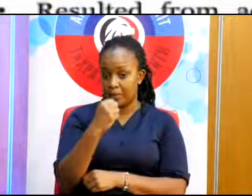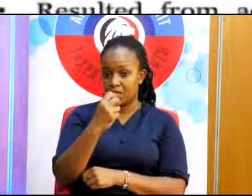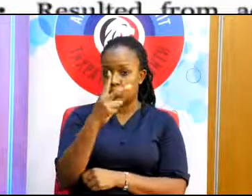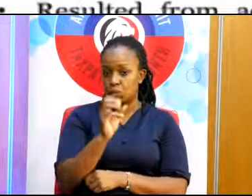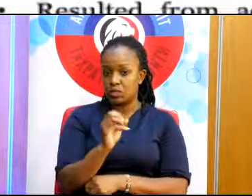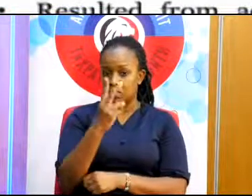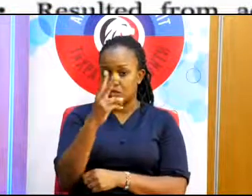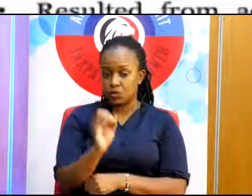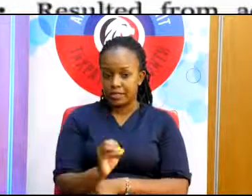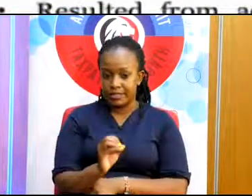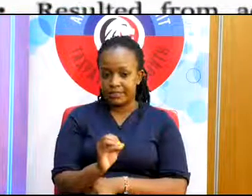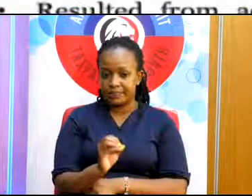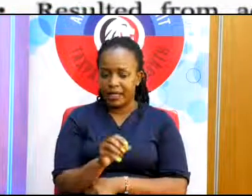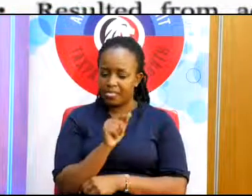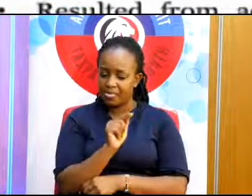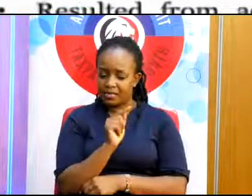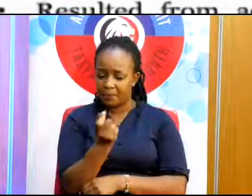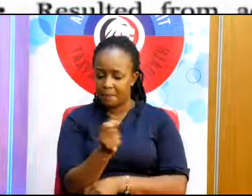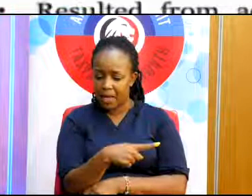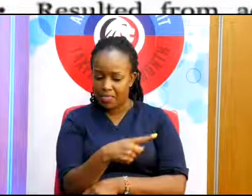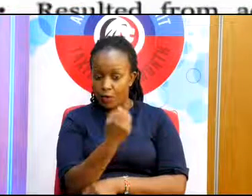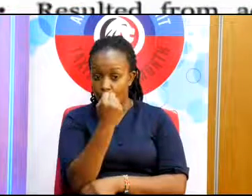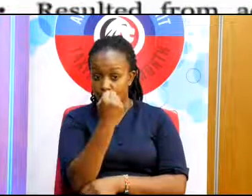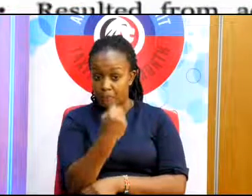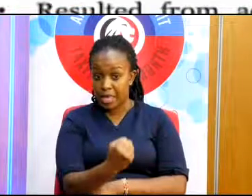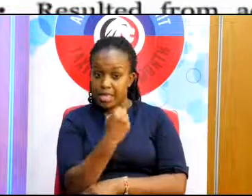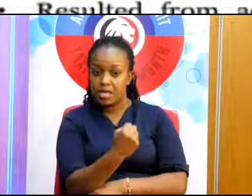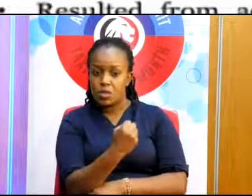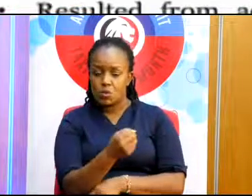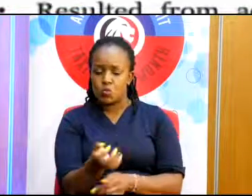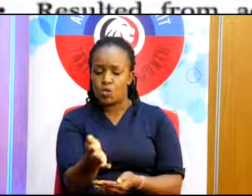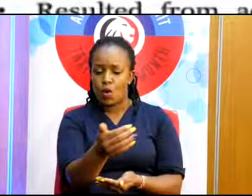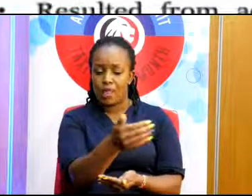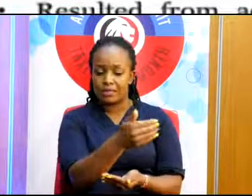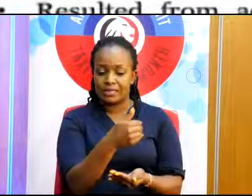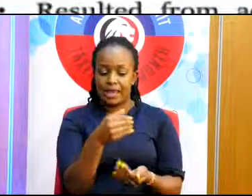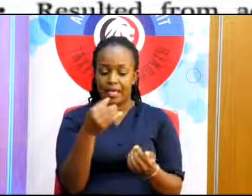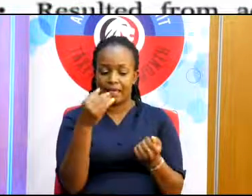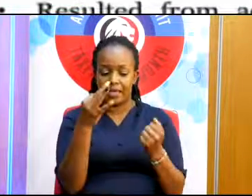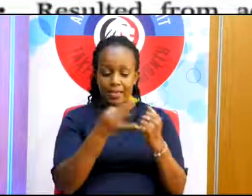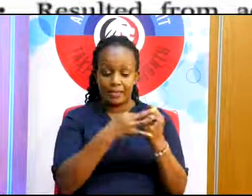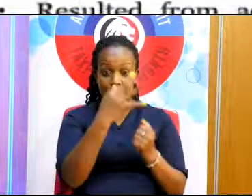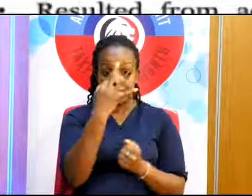2020. And in this particular month, we collected 83